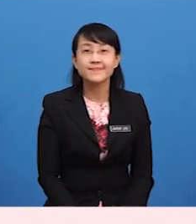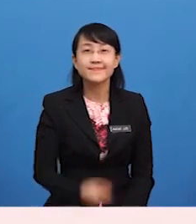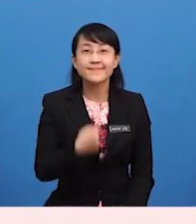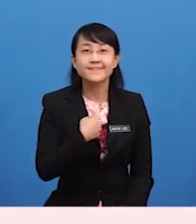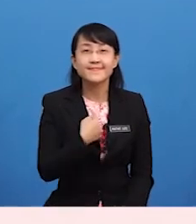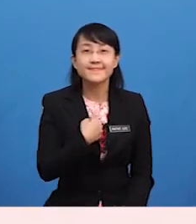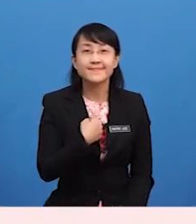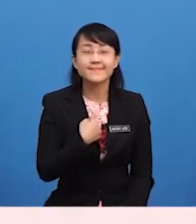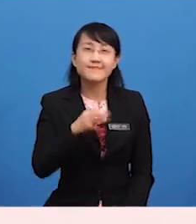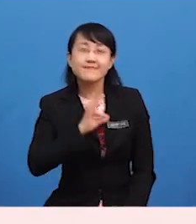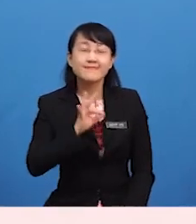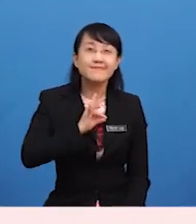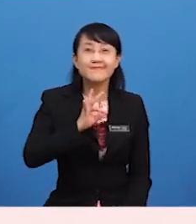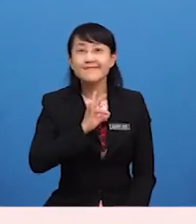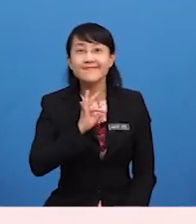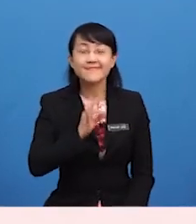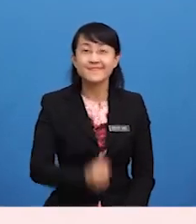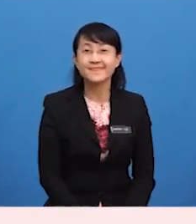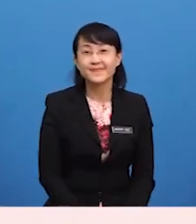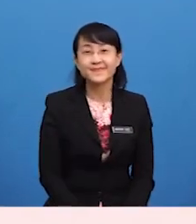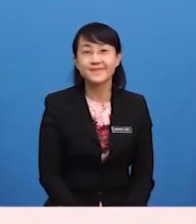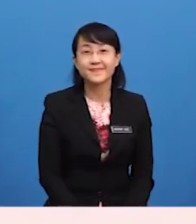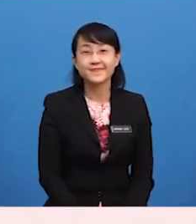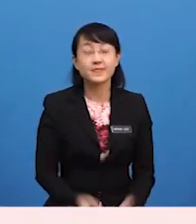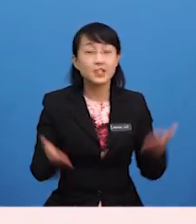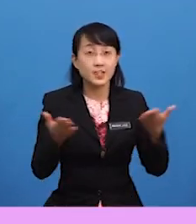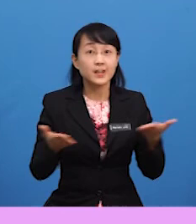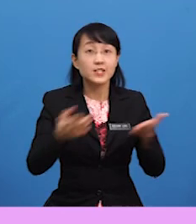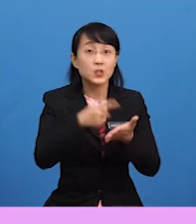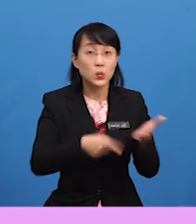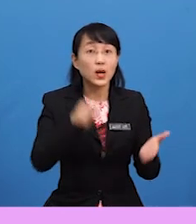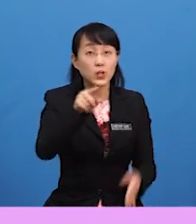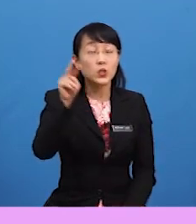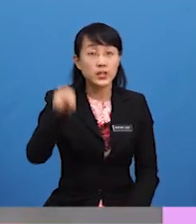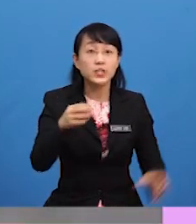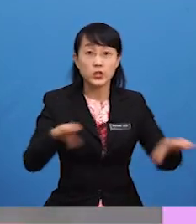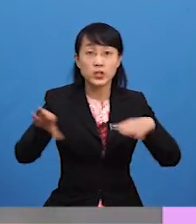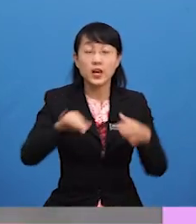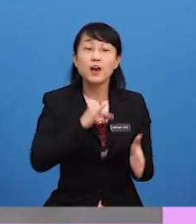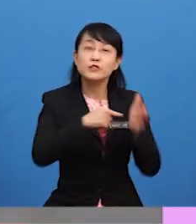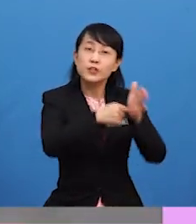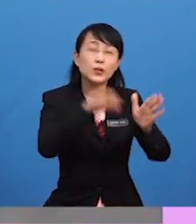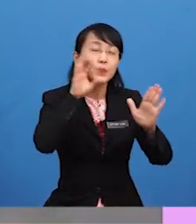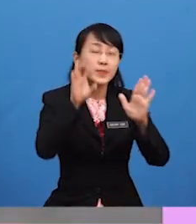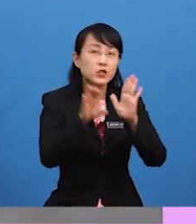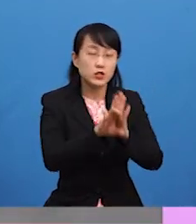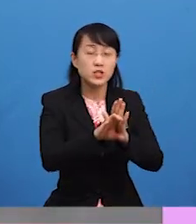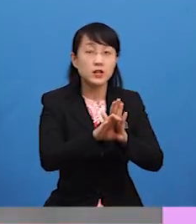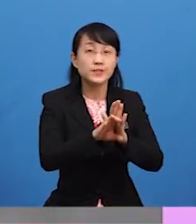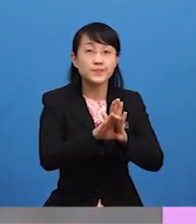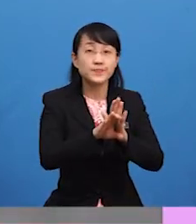curious. Okay, here's what you need to do. I'll show you a picture on the